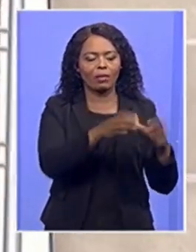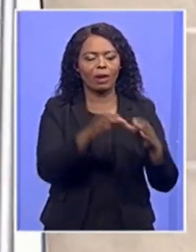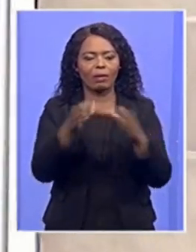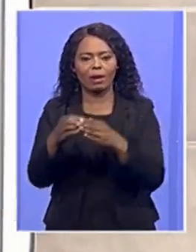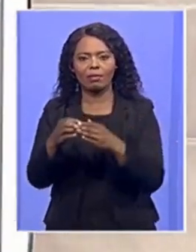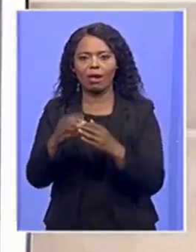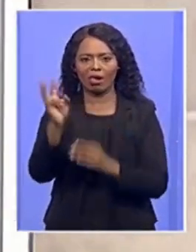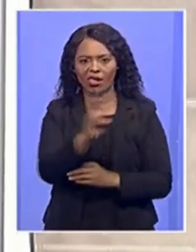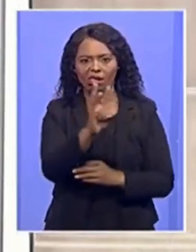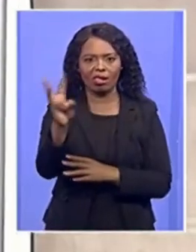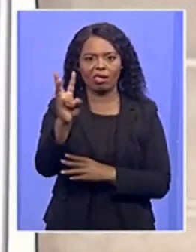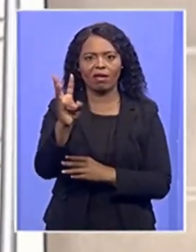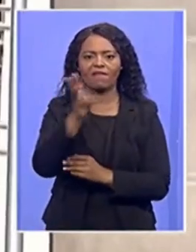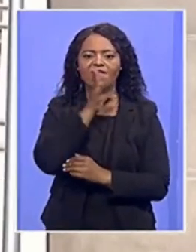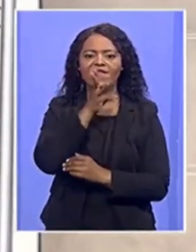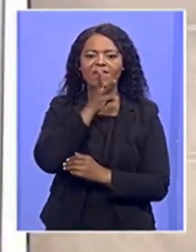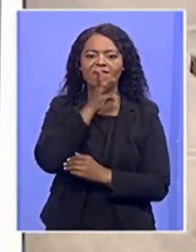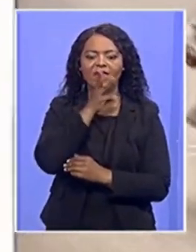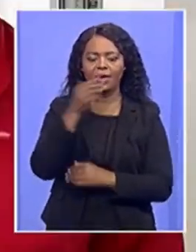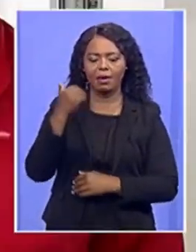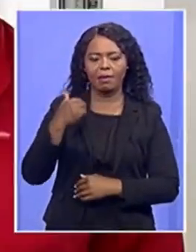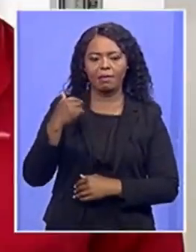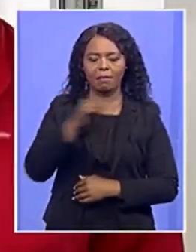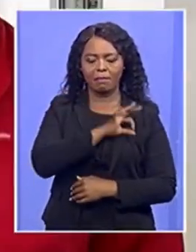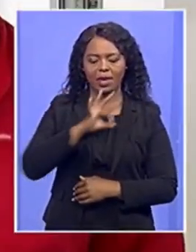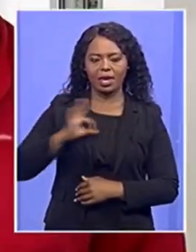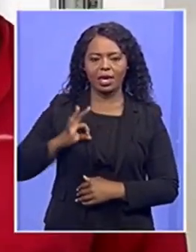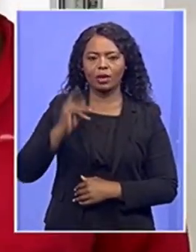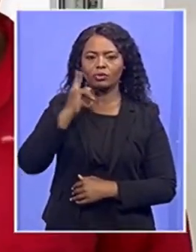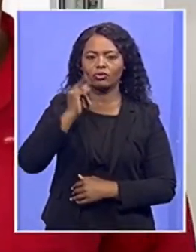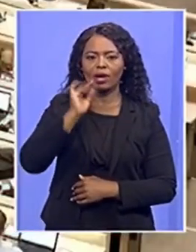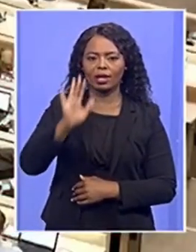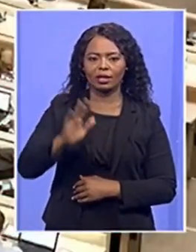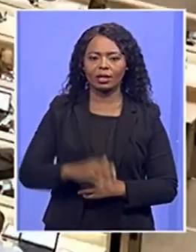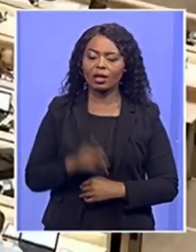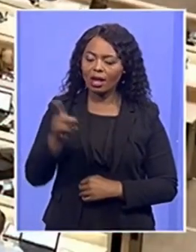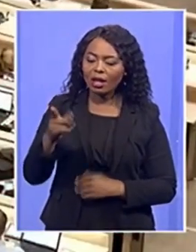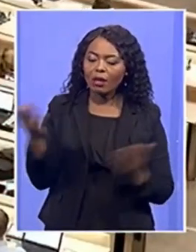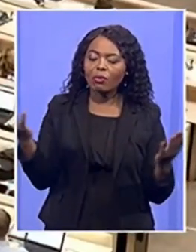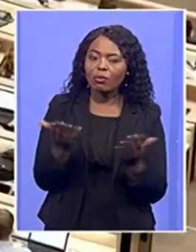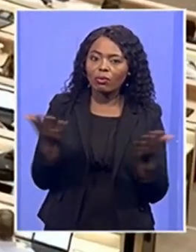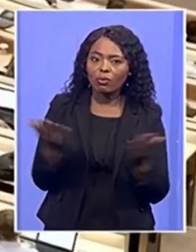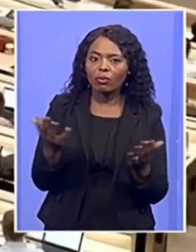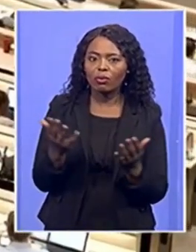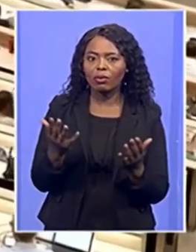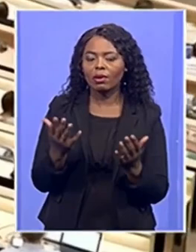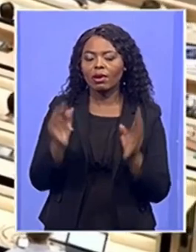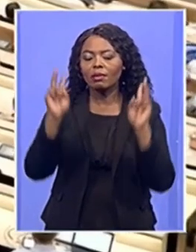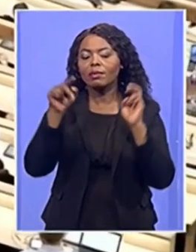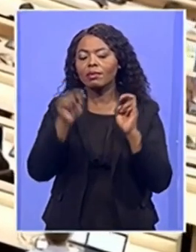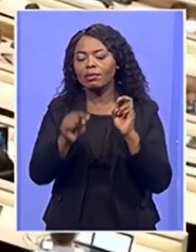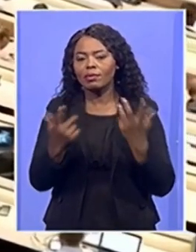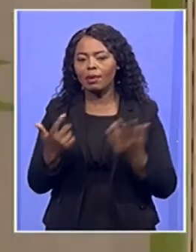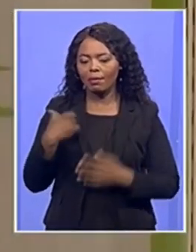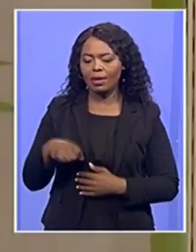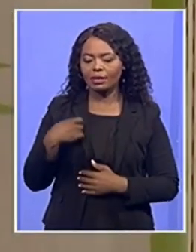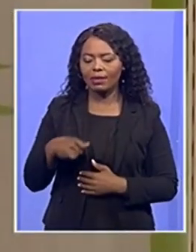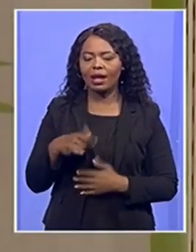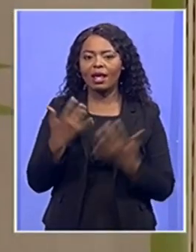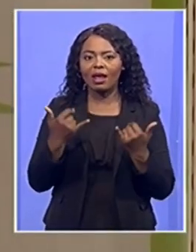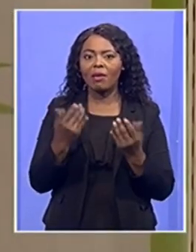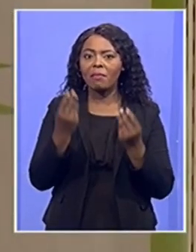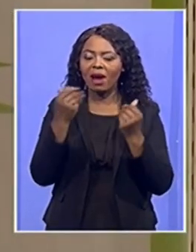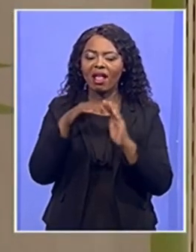ulutikabu hali meyagawa Twani. Where was Randall to play oversight under this condition? The municipality is bankrupt.